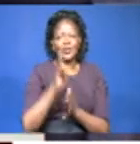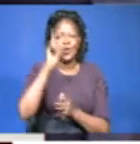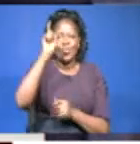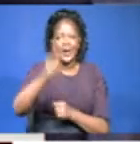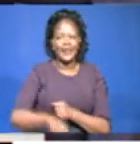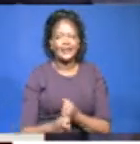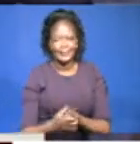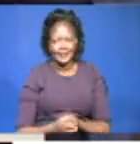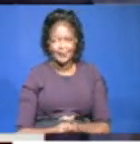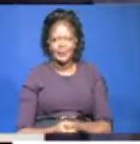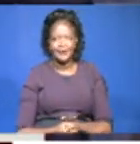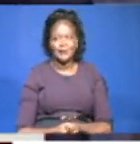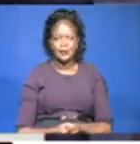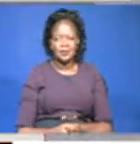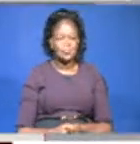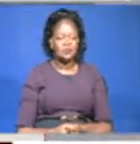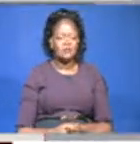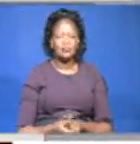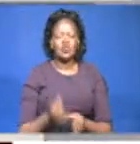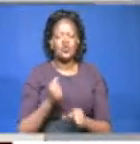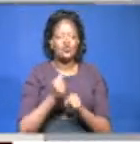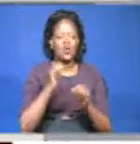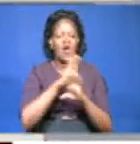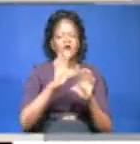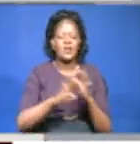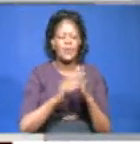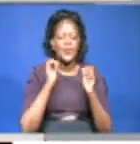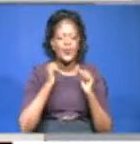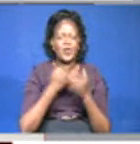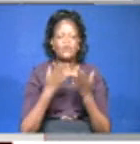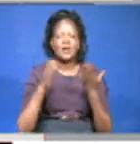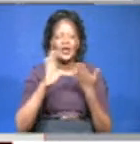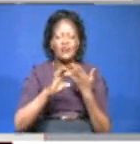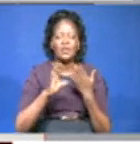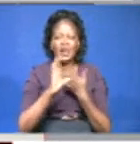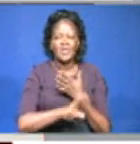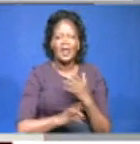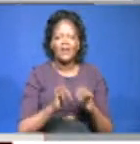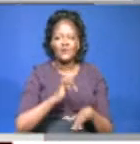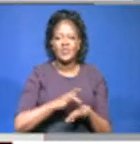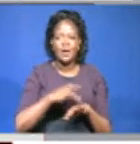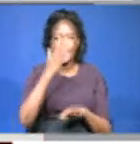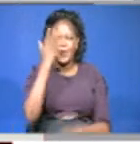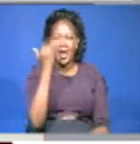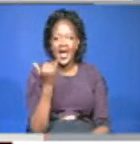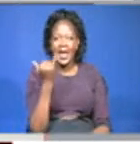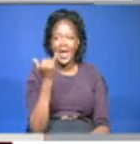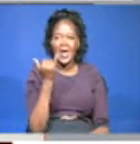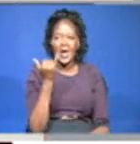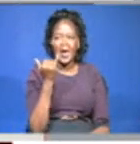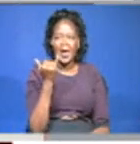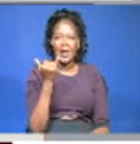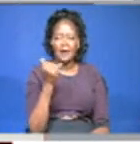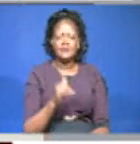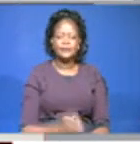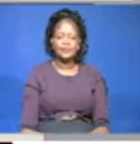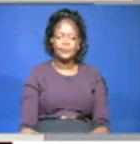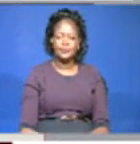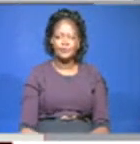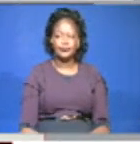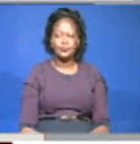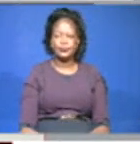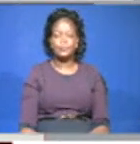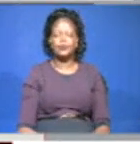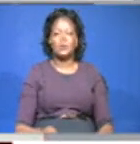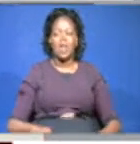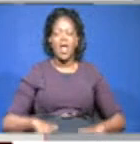to restore peace and order in any part of the country affected by unrest. Well, those live pictures